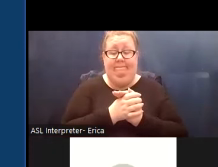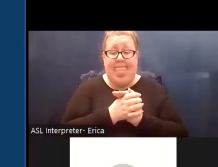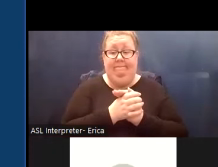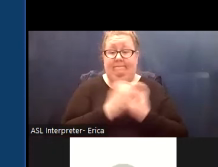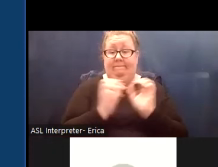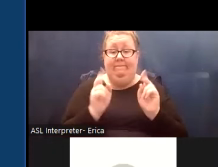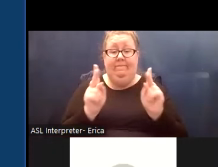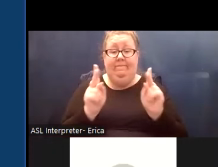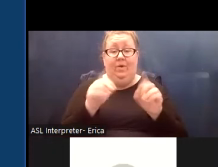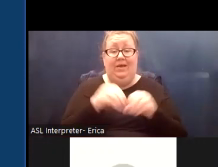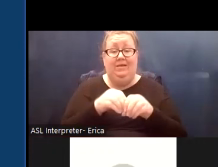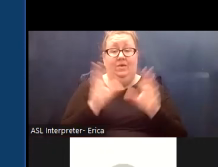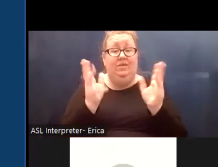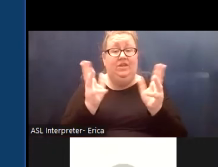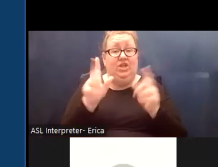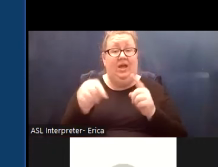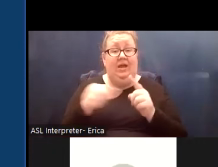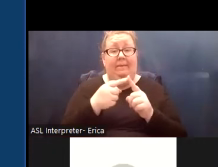Something in the chat about